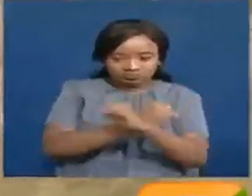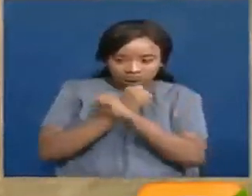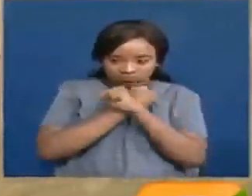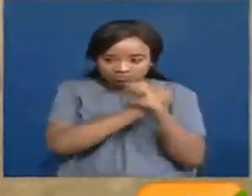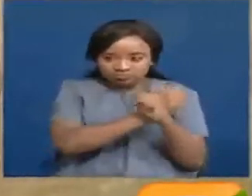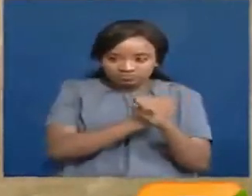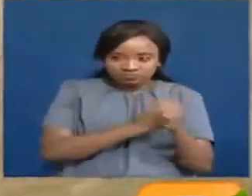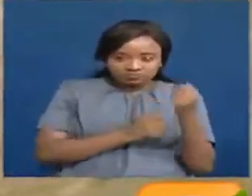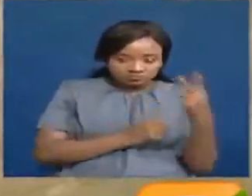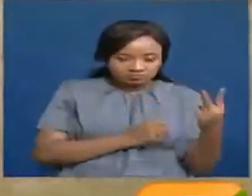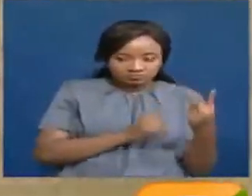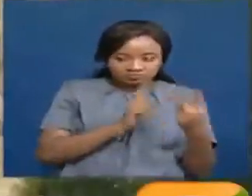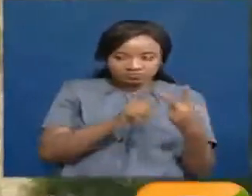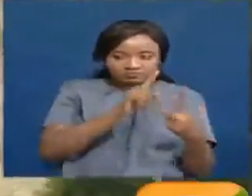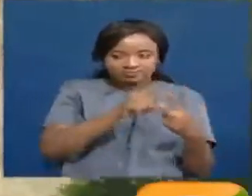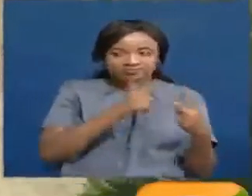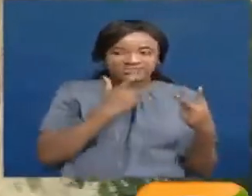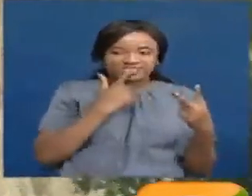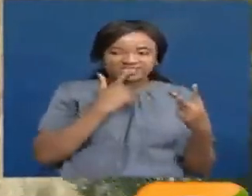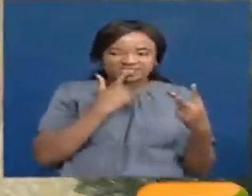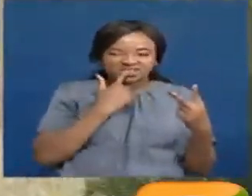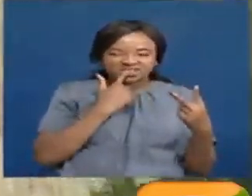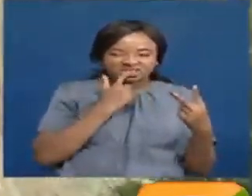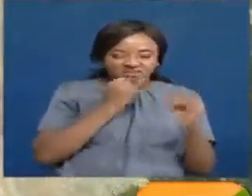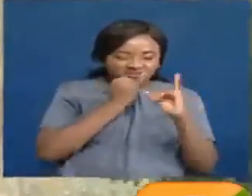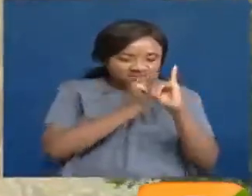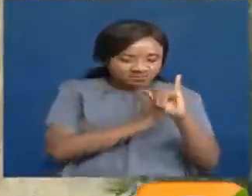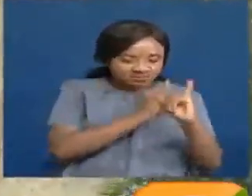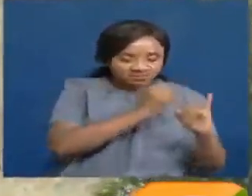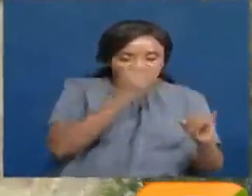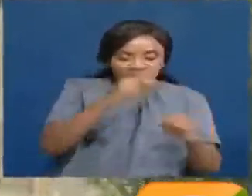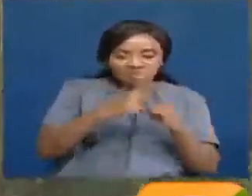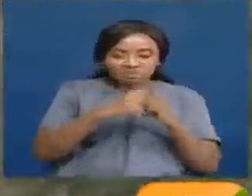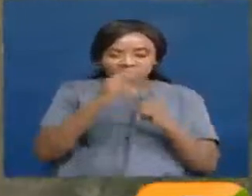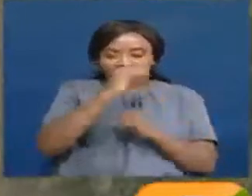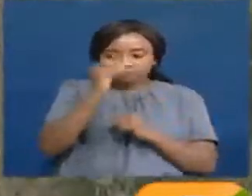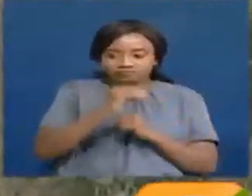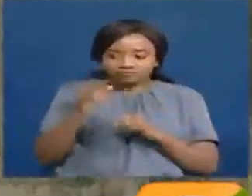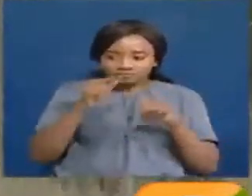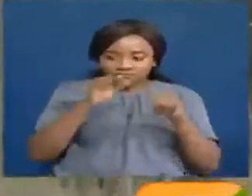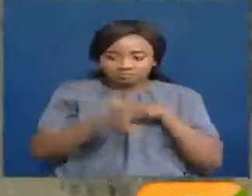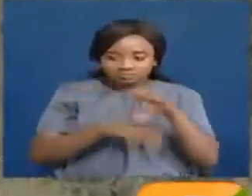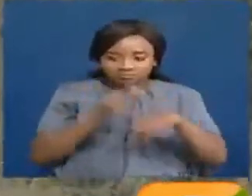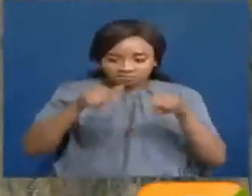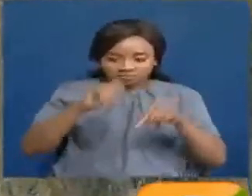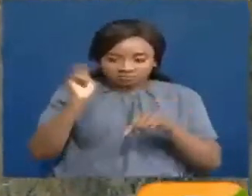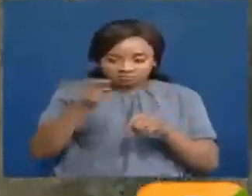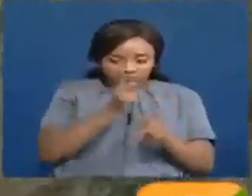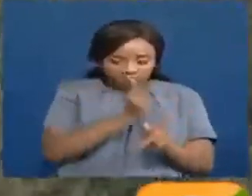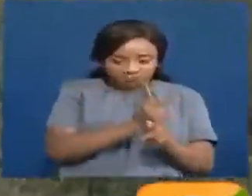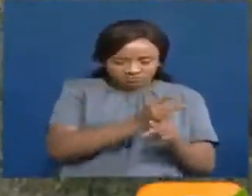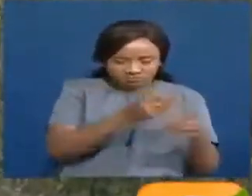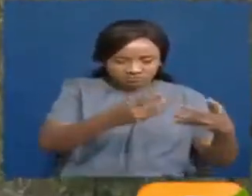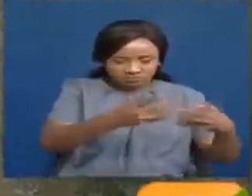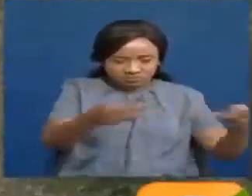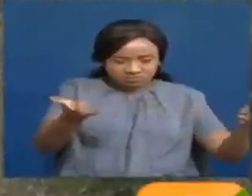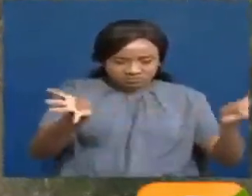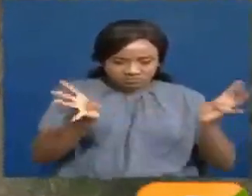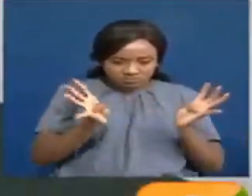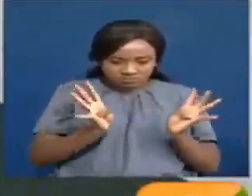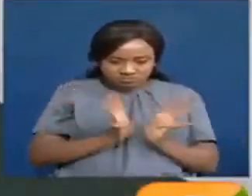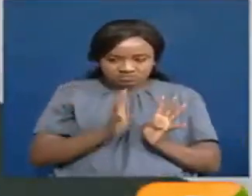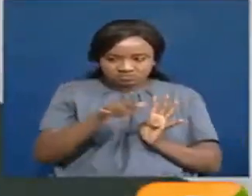white rhinos, noting that 70% of wild animals in Kenya are accommodated in conservancies. We are proud